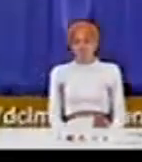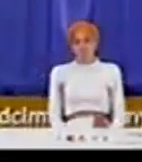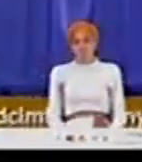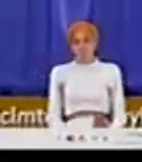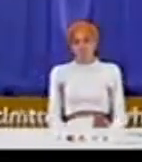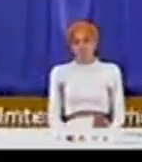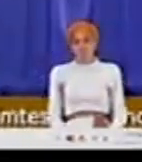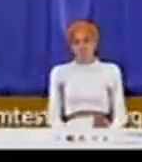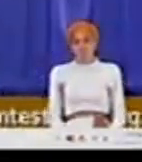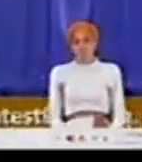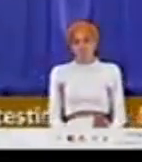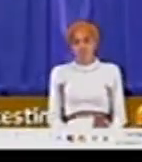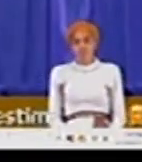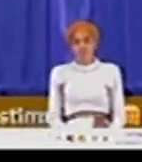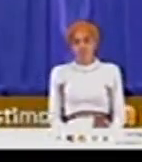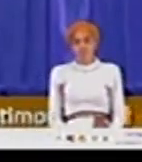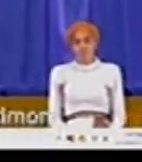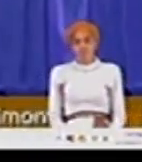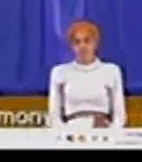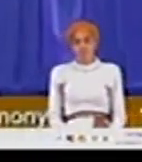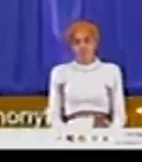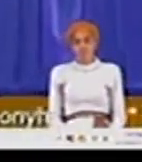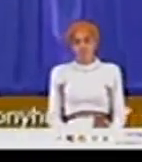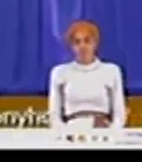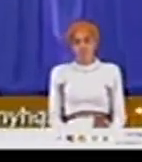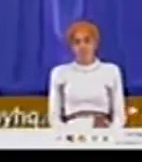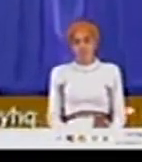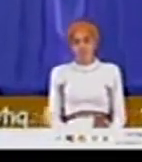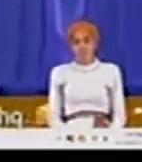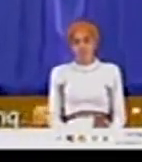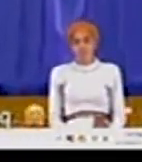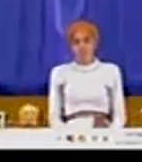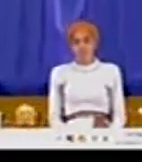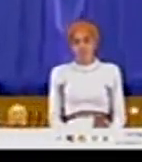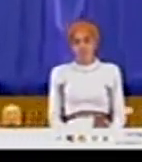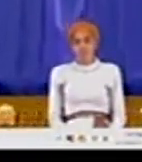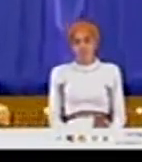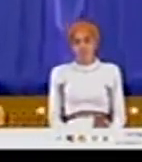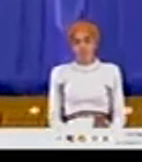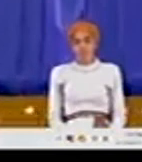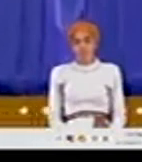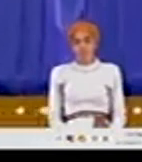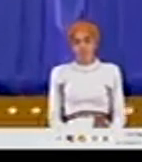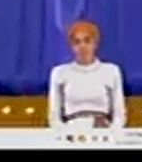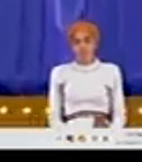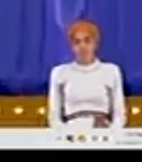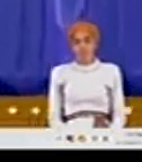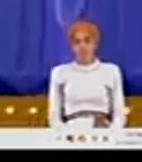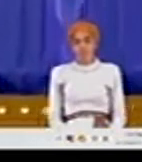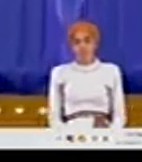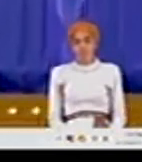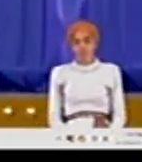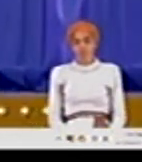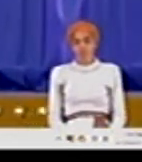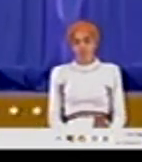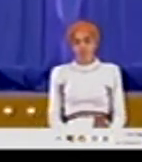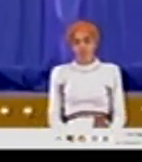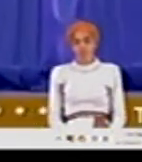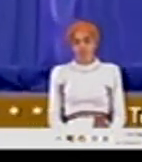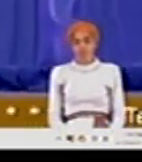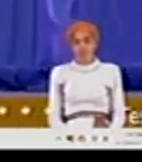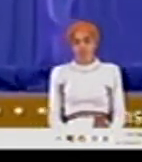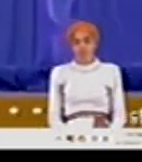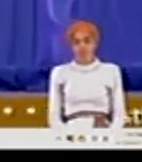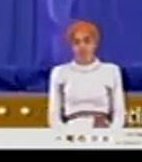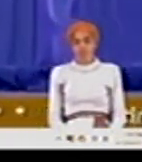straight to the point straight to the point mention your name your problem Dr is my name I'm a medical practitioner here we